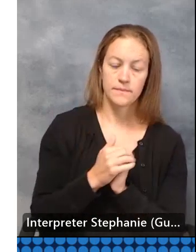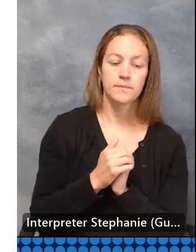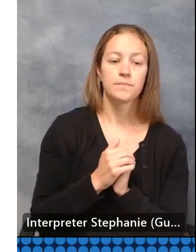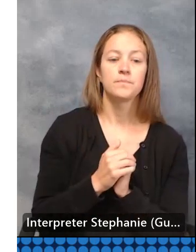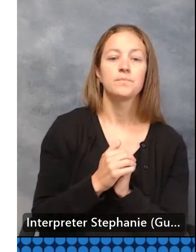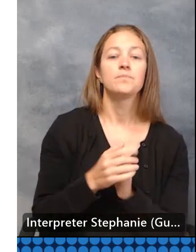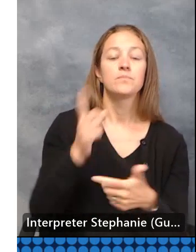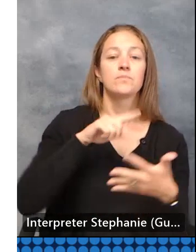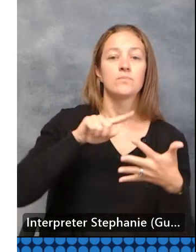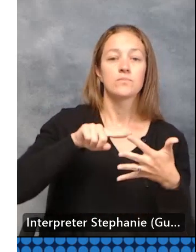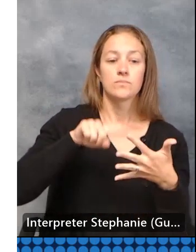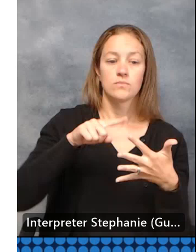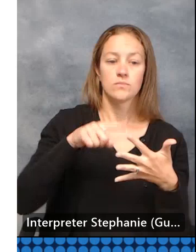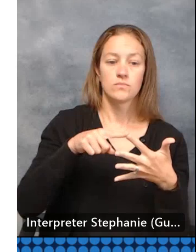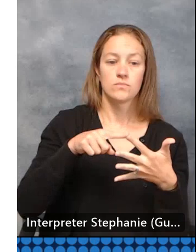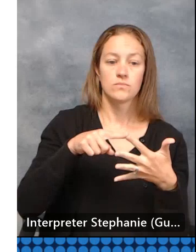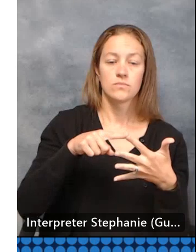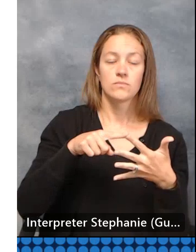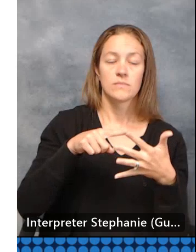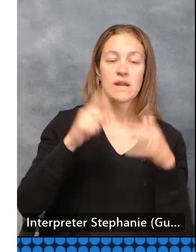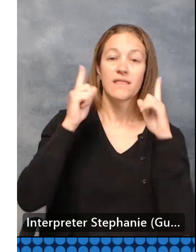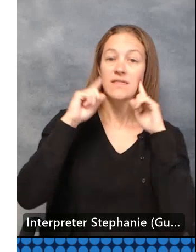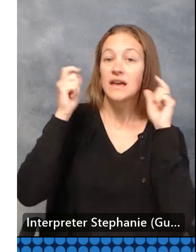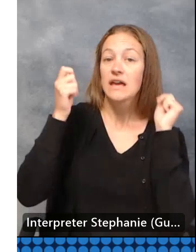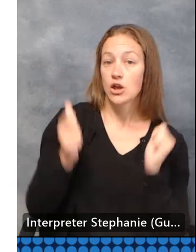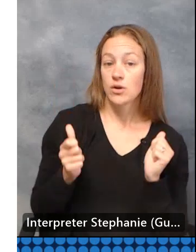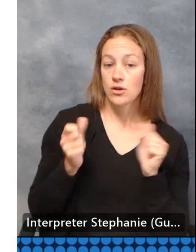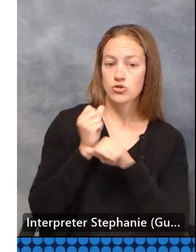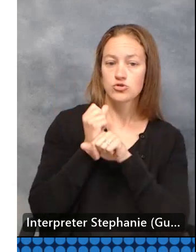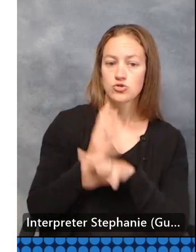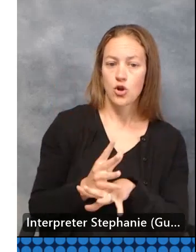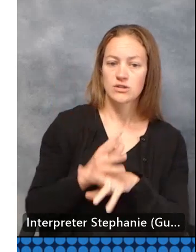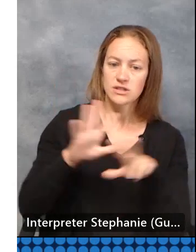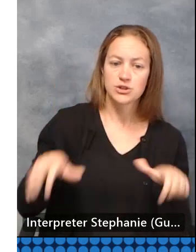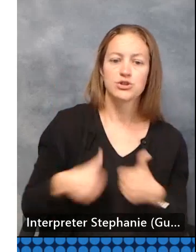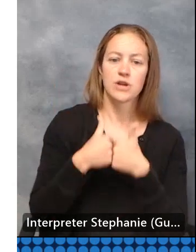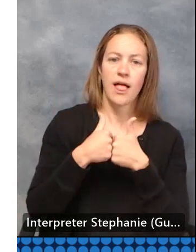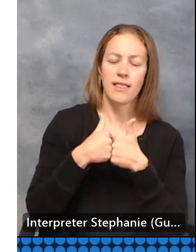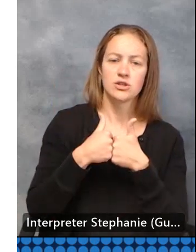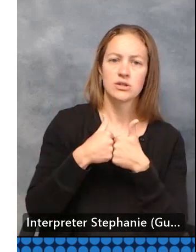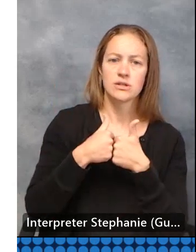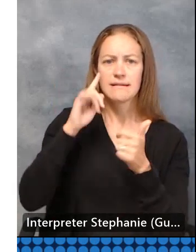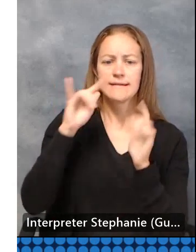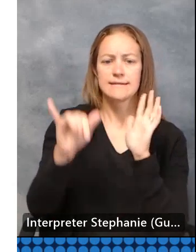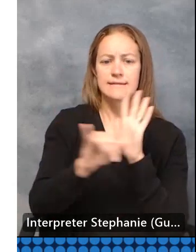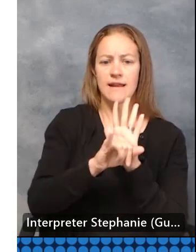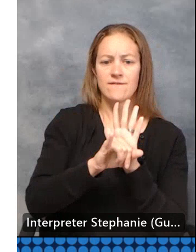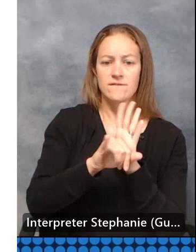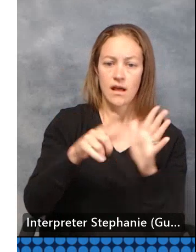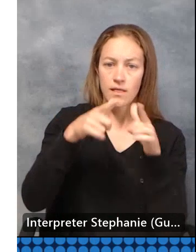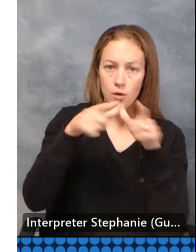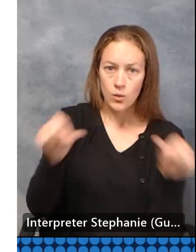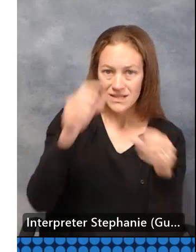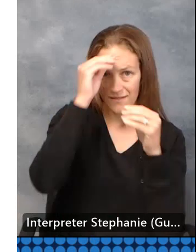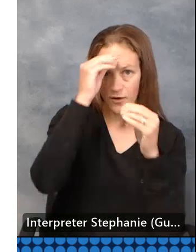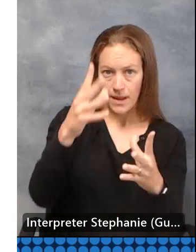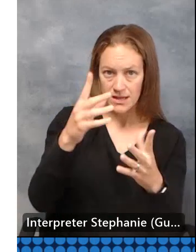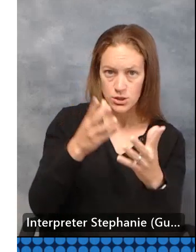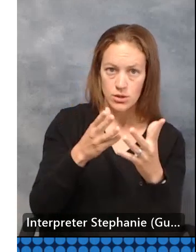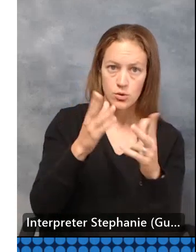Number 2, the hearing loss results in difficulty in identifying linguistic information through